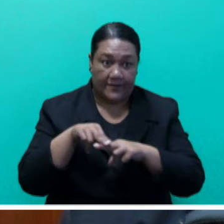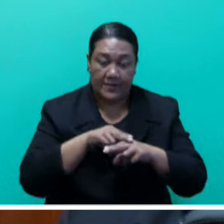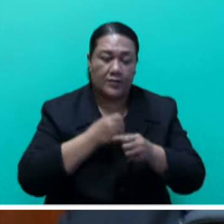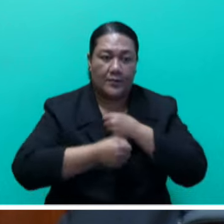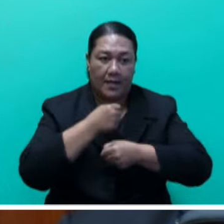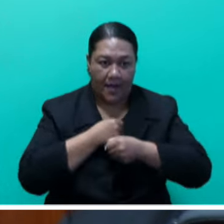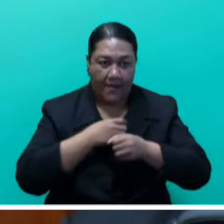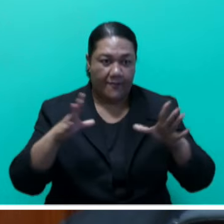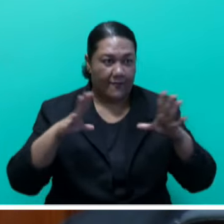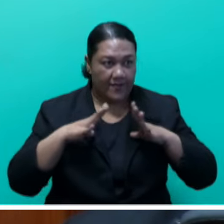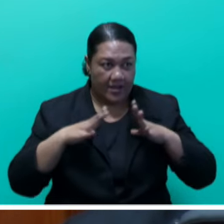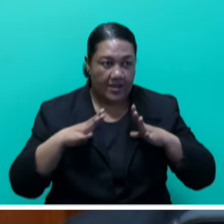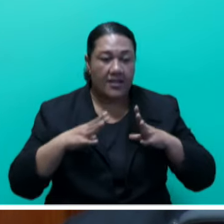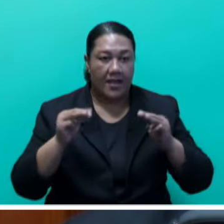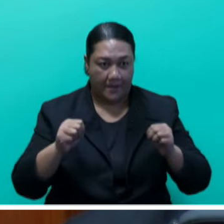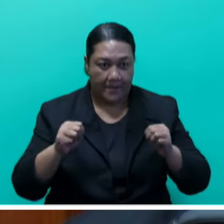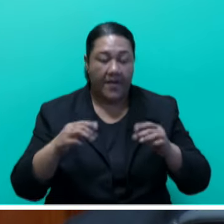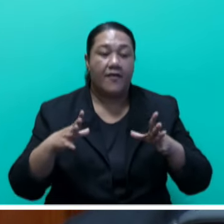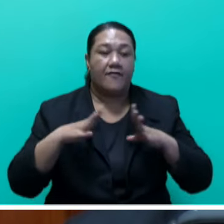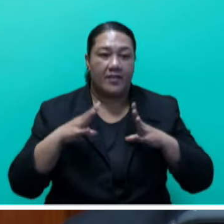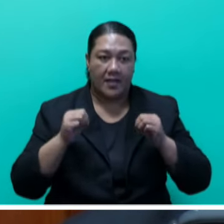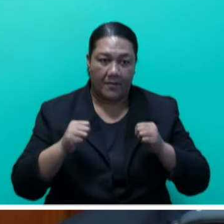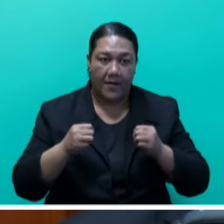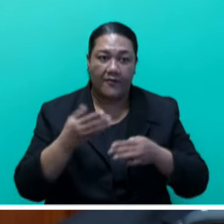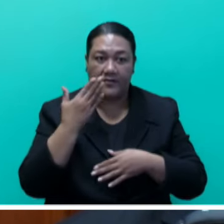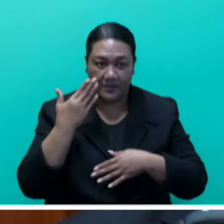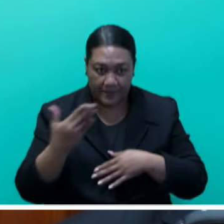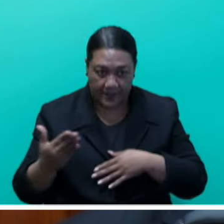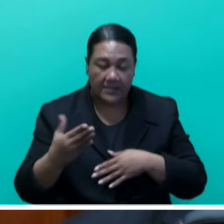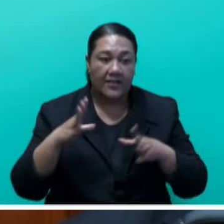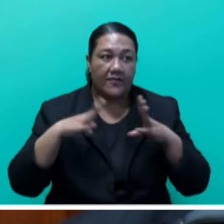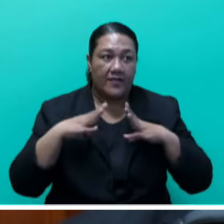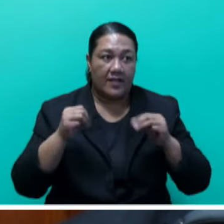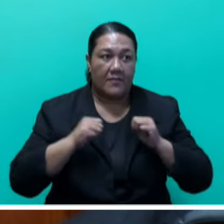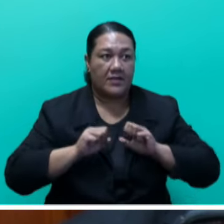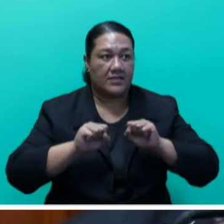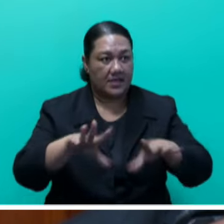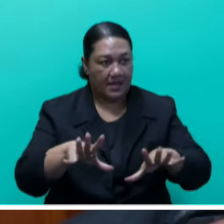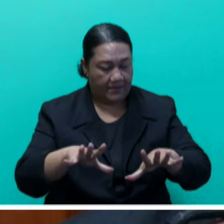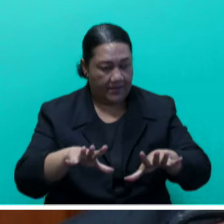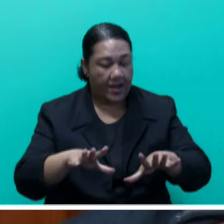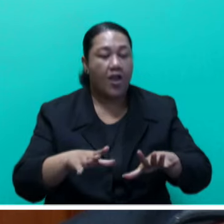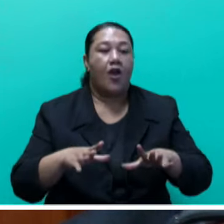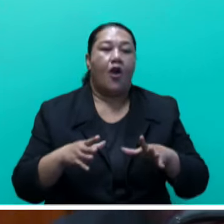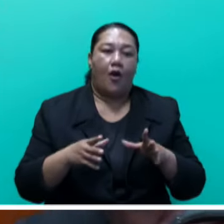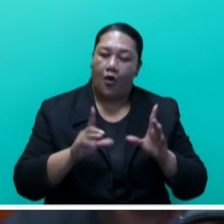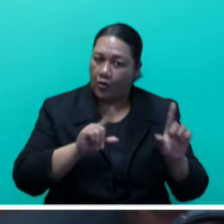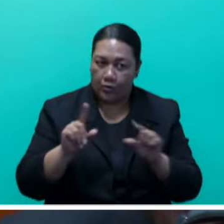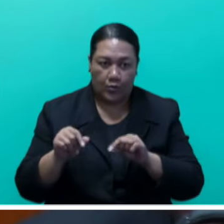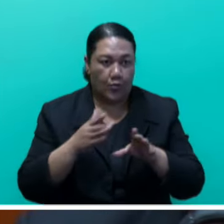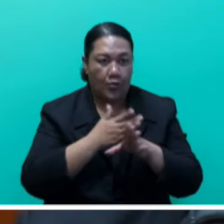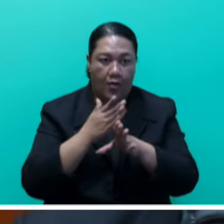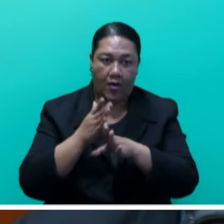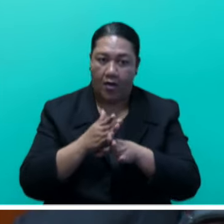freedoms, their freedom of speech, their freedom of assembly, their freedom of movement. A